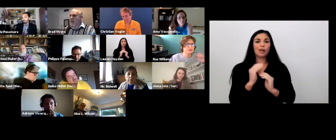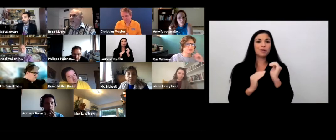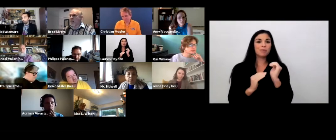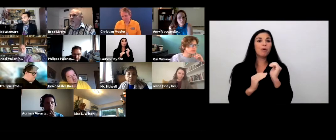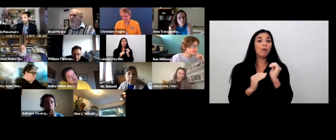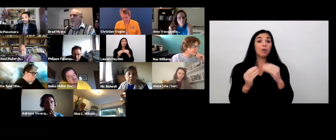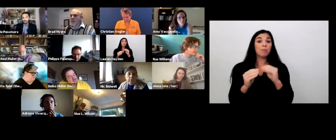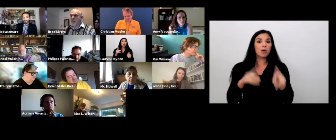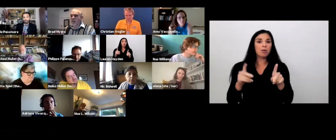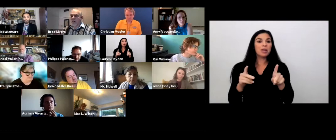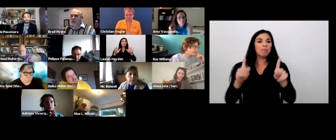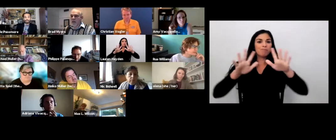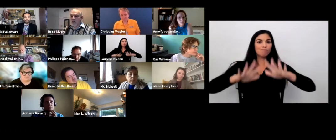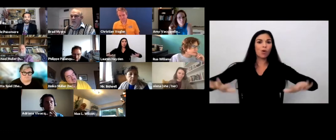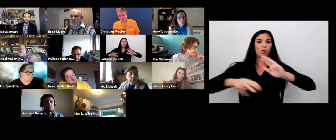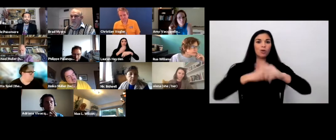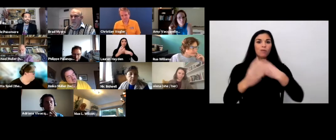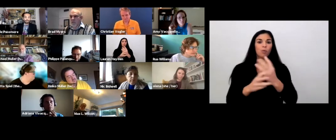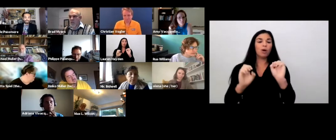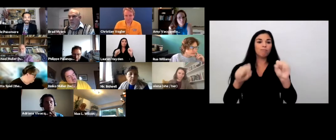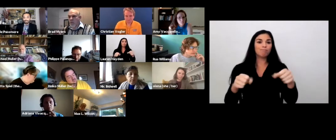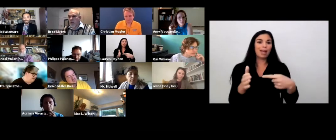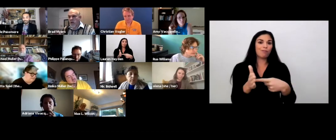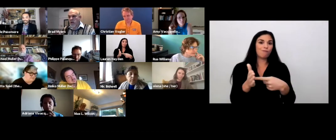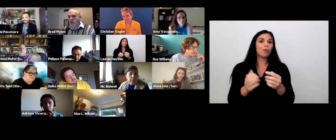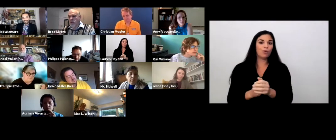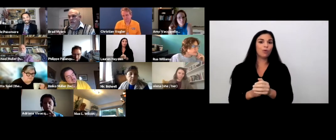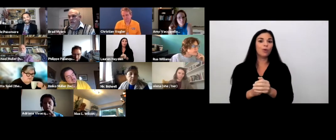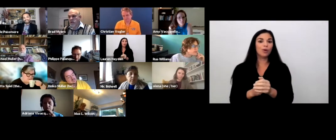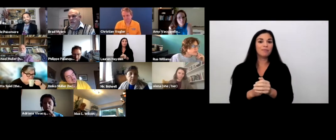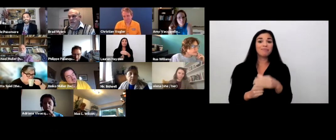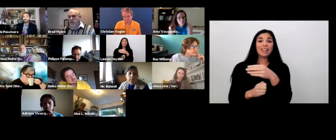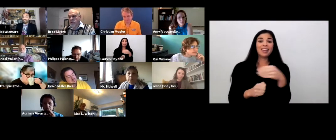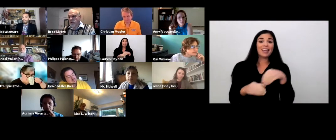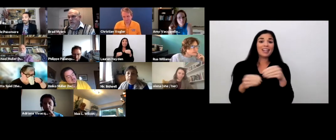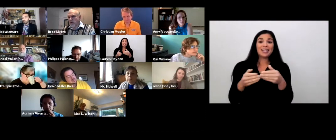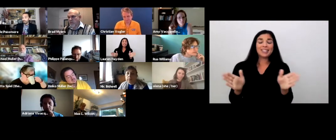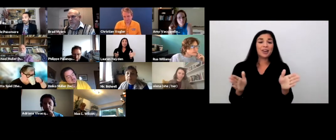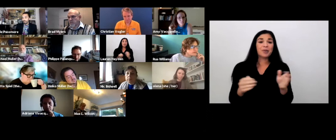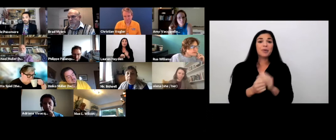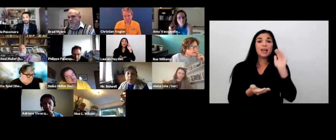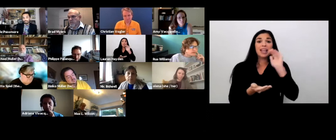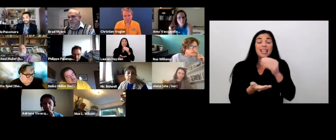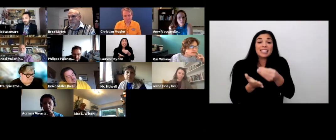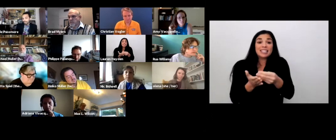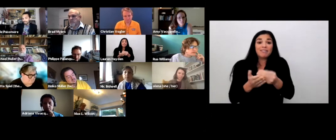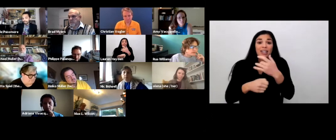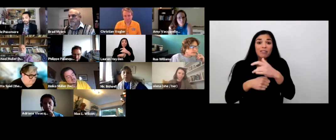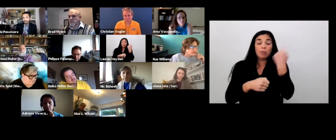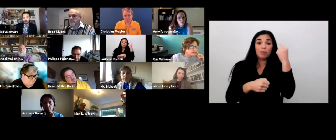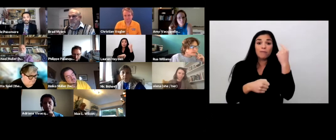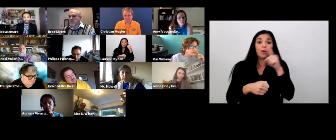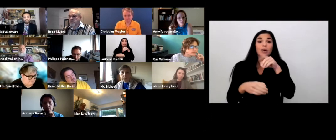around the world this way. And more generally and predictably, there's less funding available for physical conferences